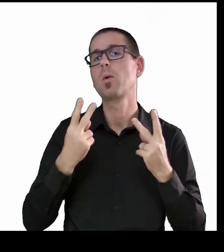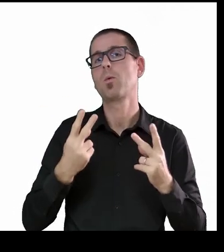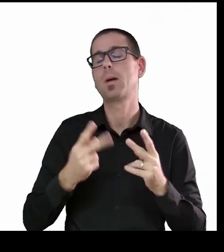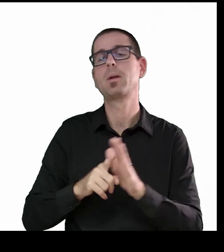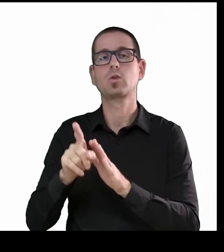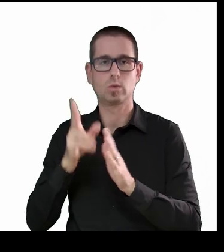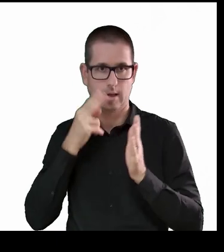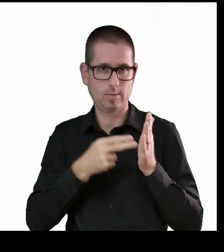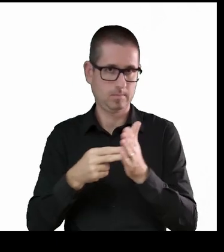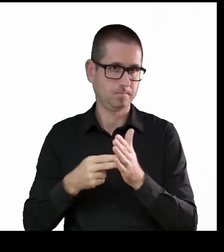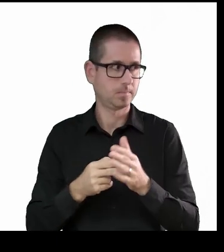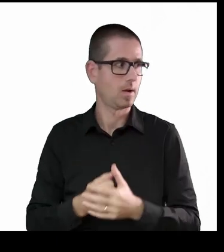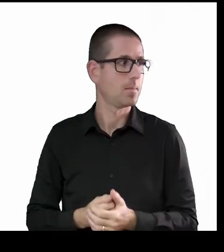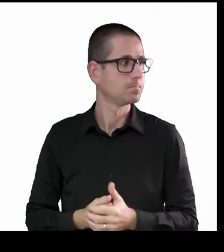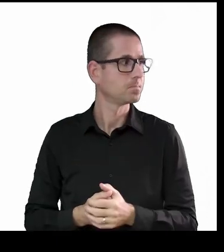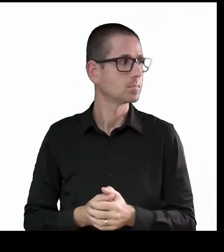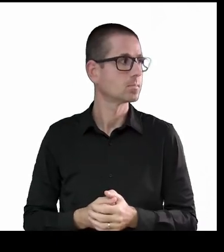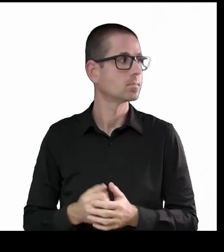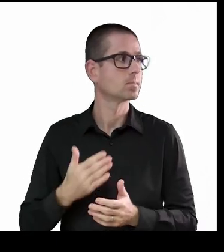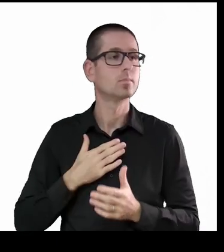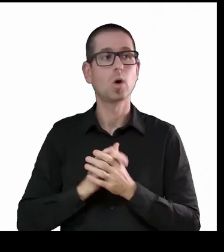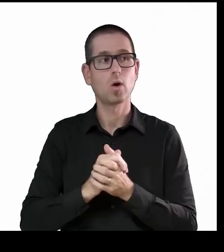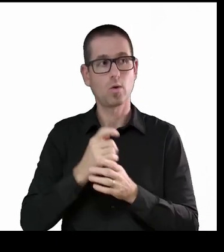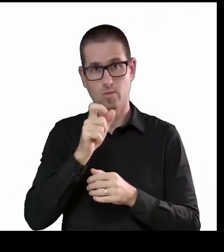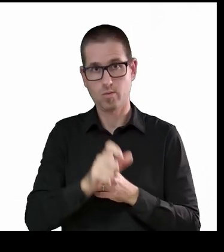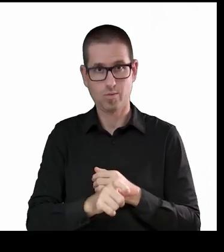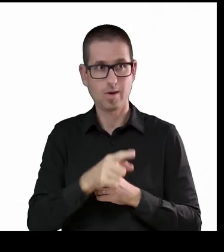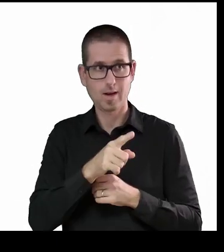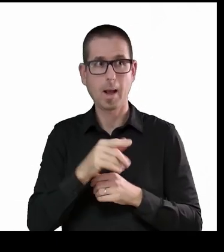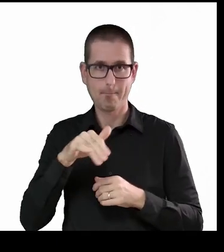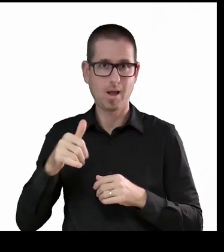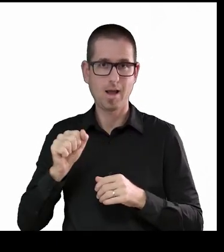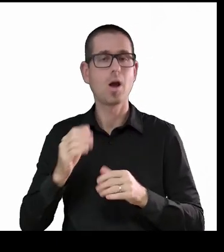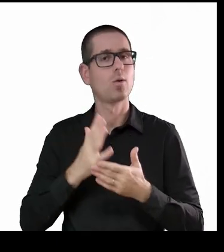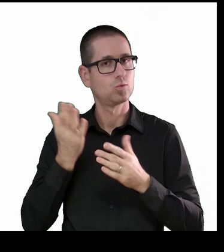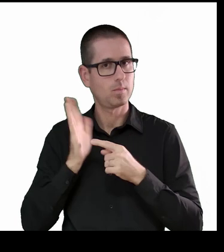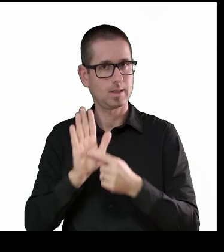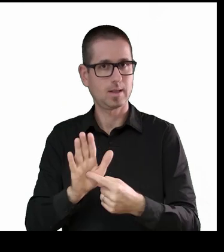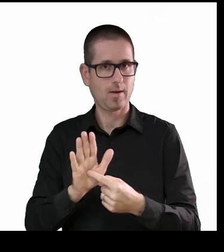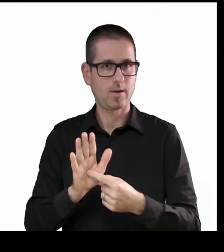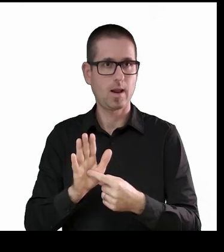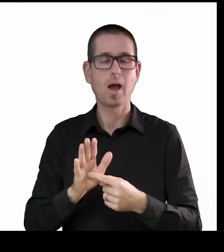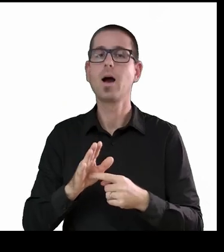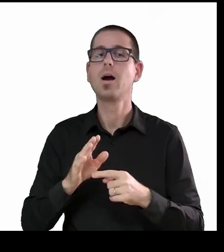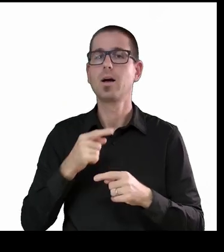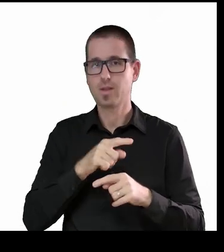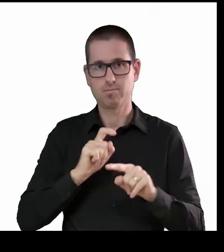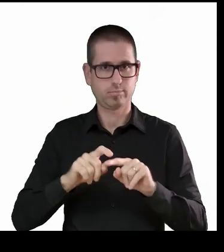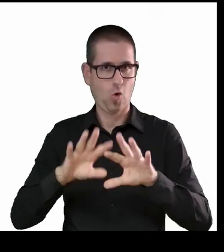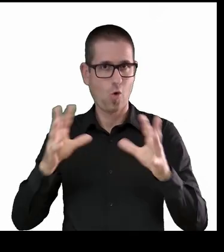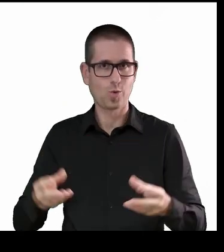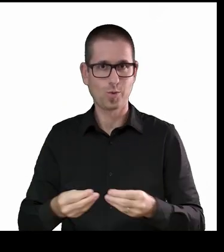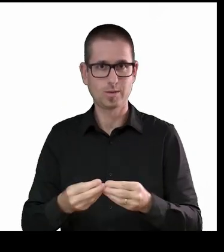project. As my colleague presented very well and very extent, the framework was